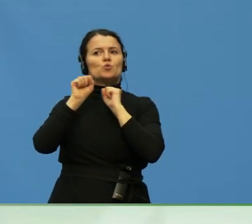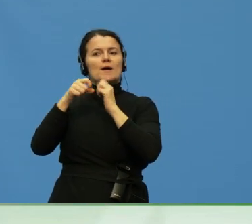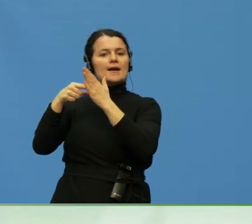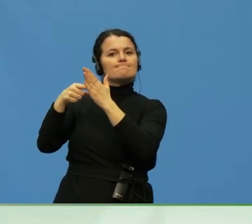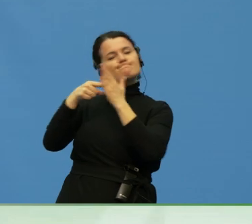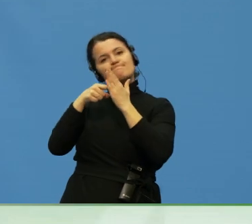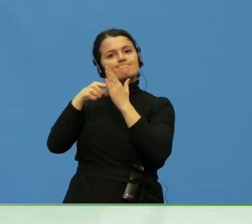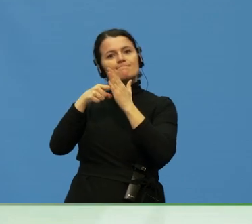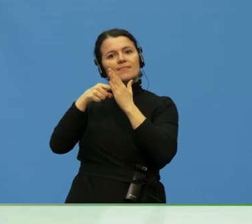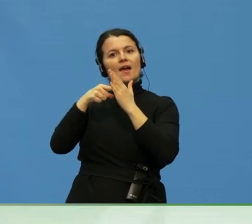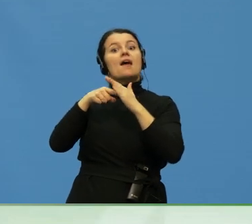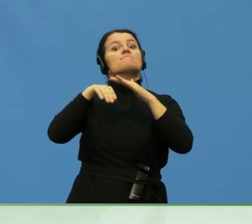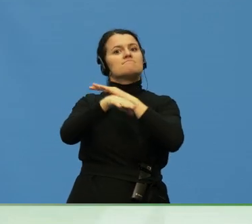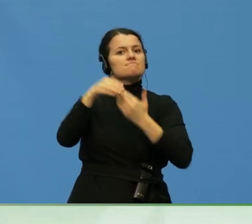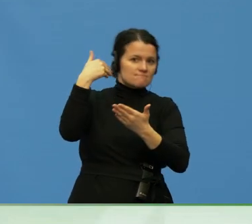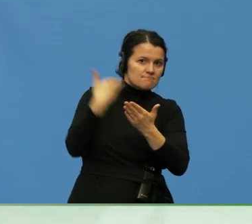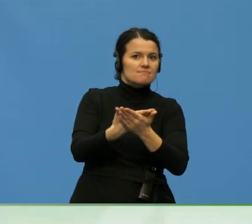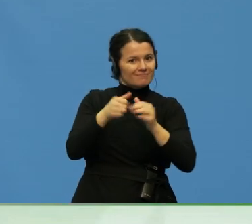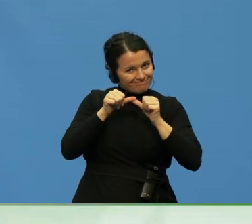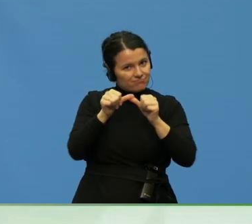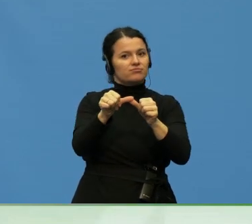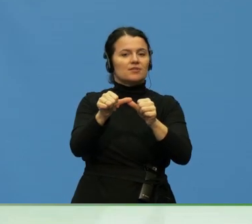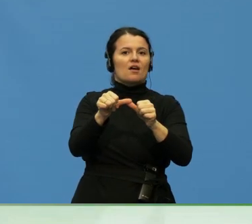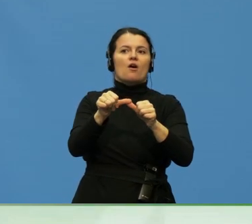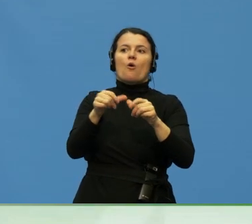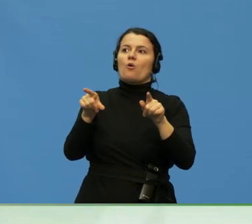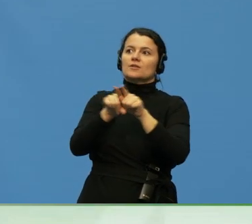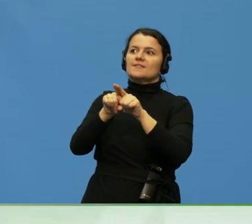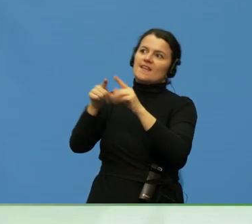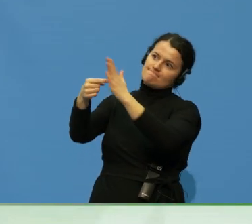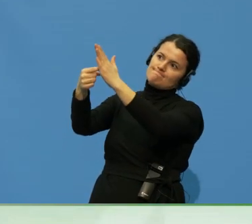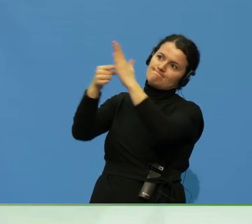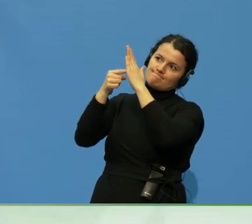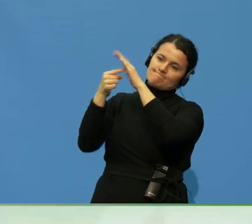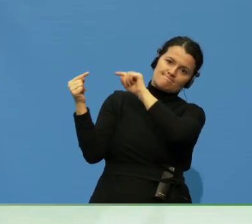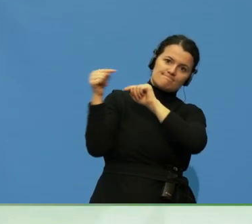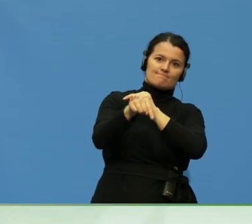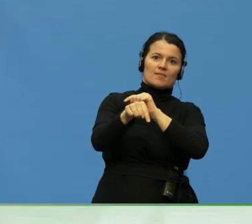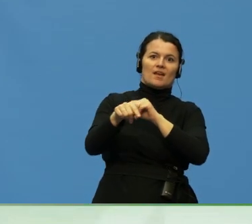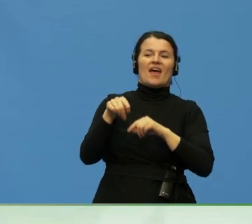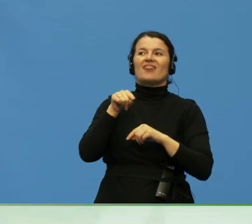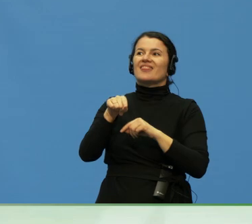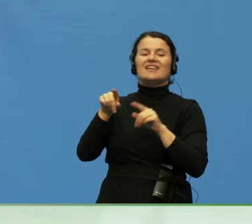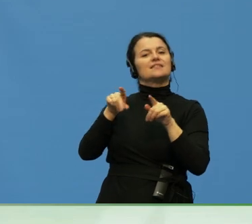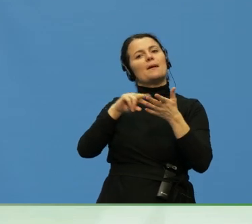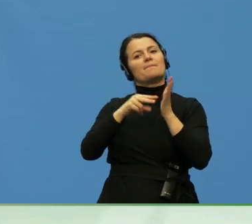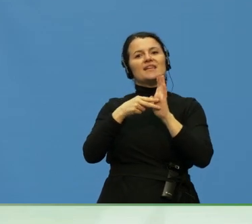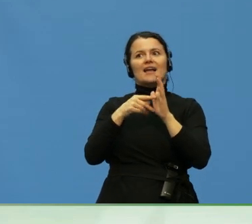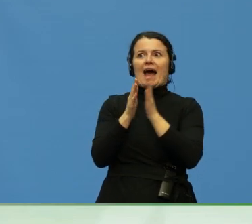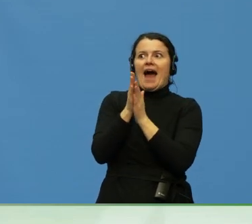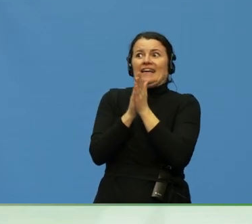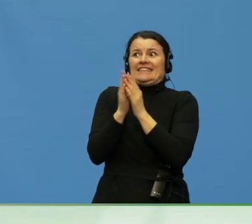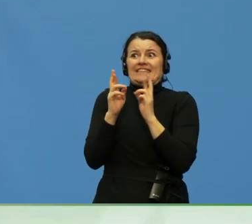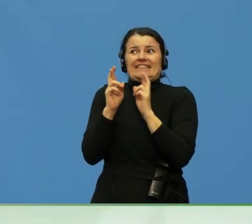defended, and enforced. It's no more the ambition, it's now the action. Through